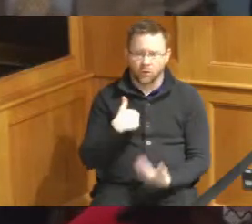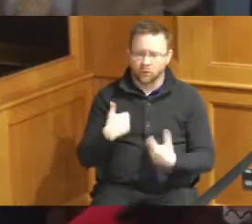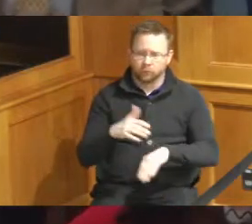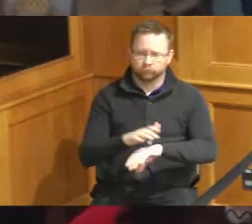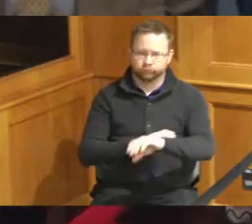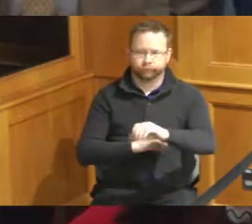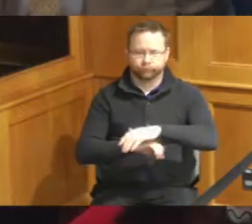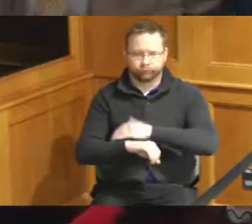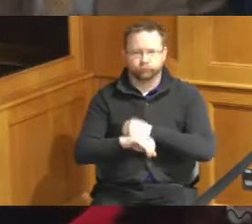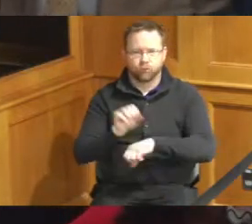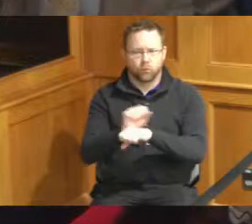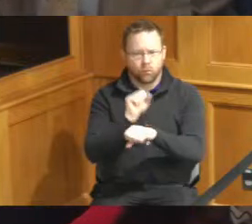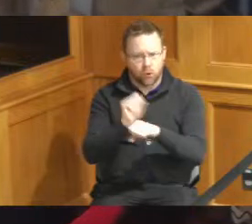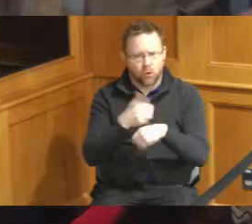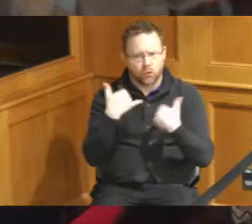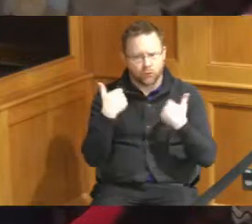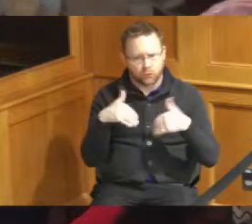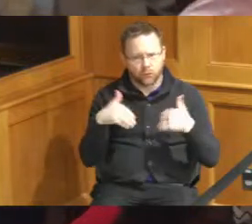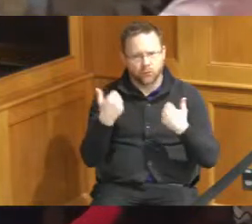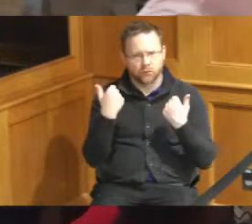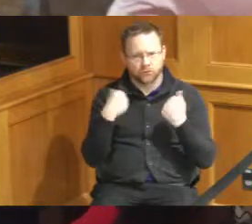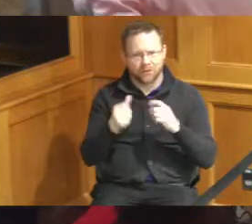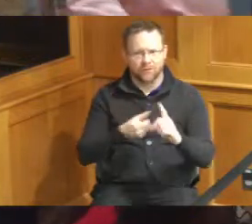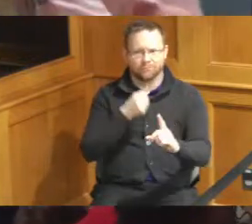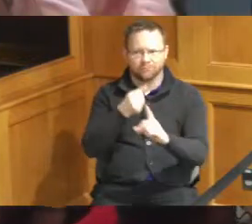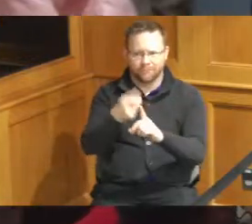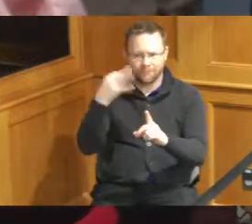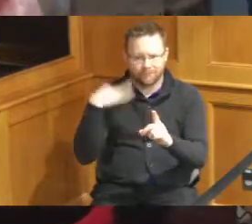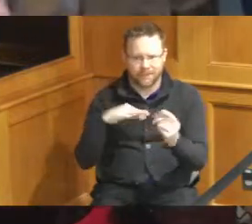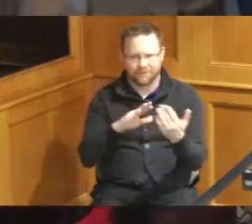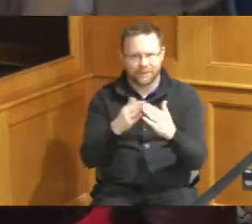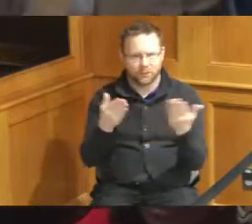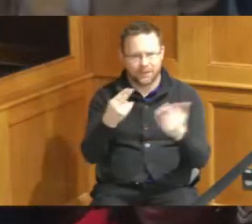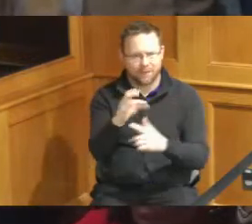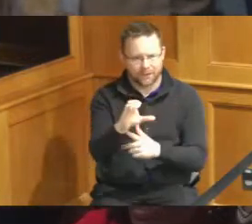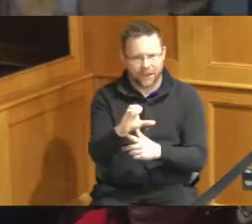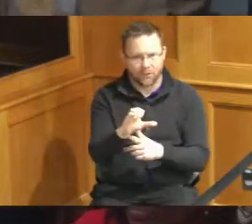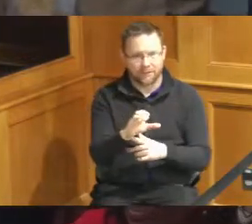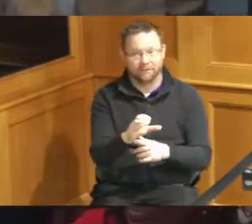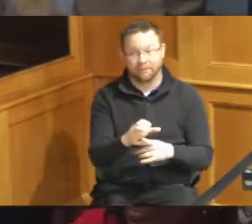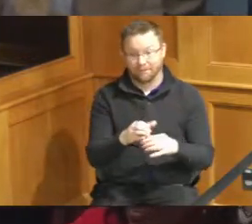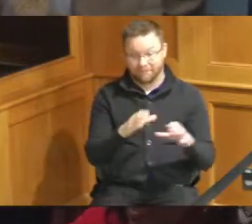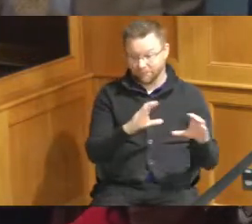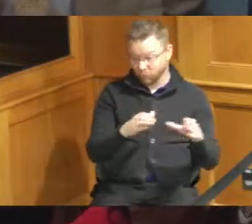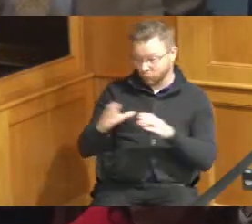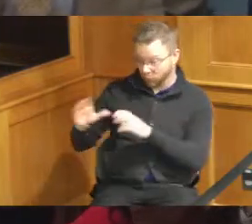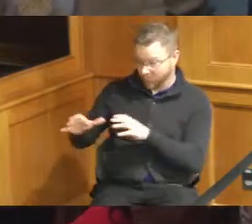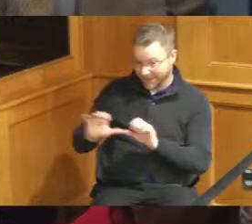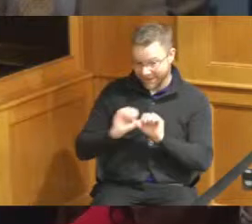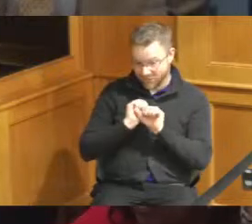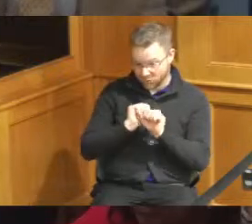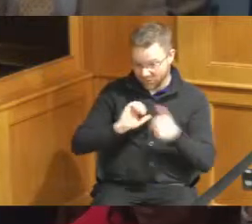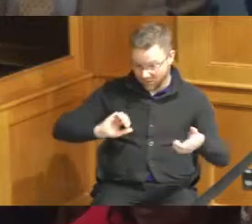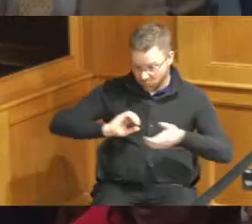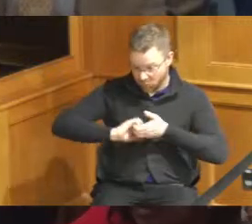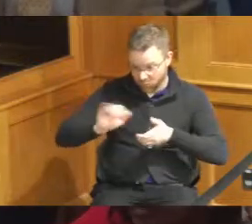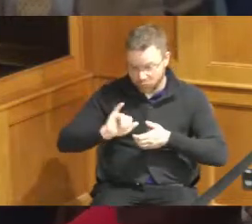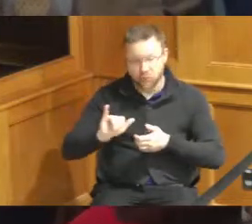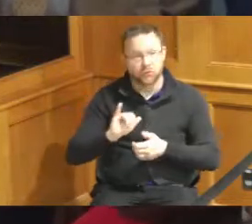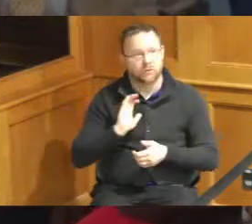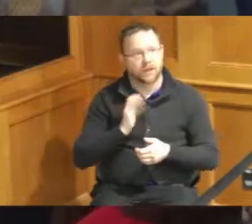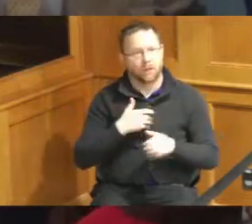hard to impact the community here in Hamilton County, both individually and collectively. We're an